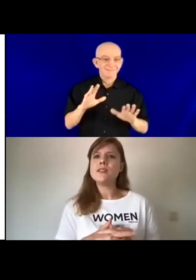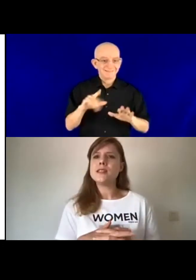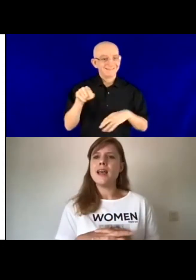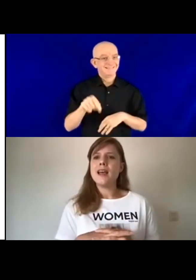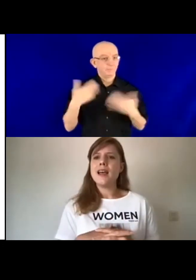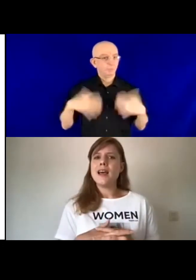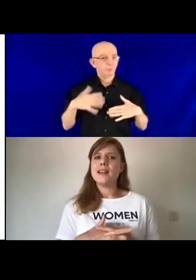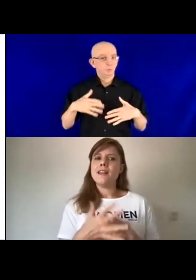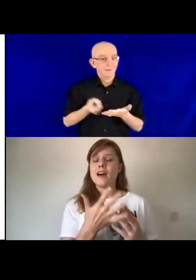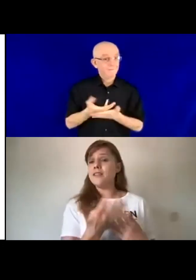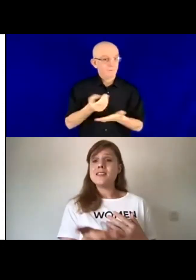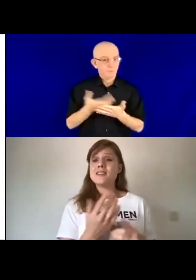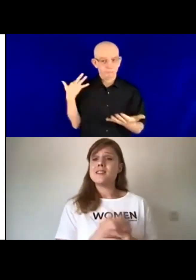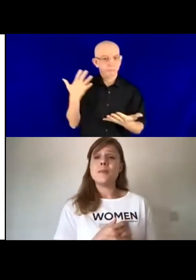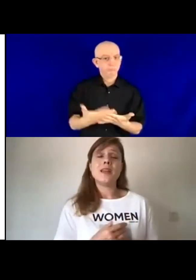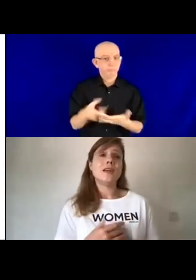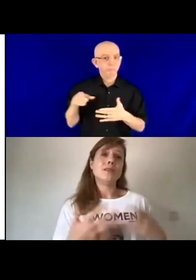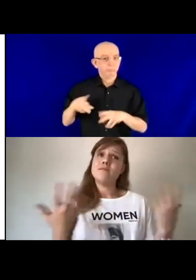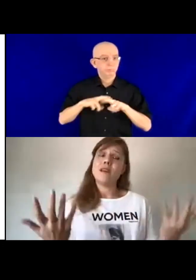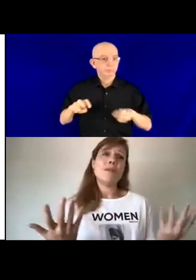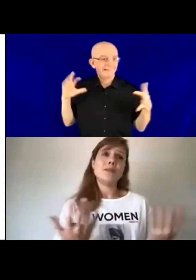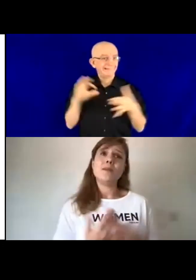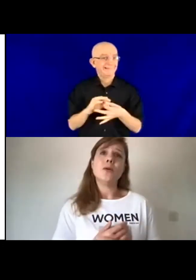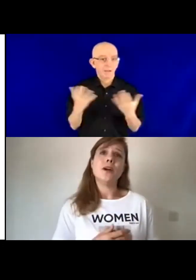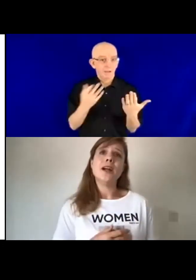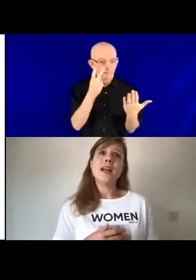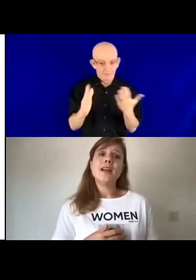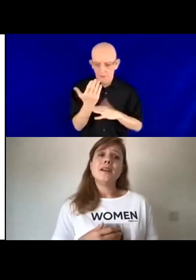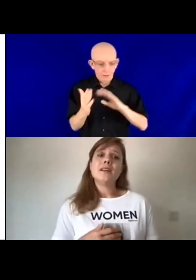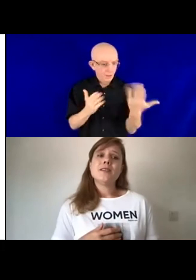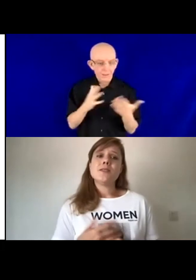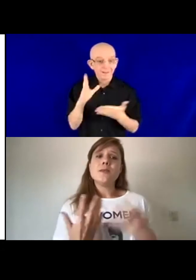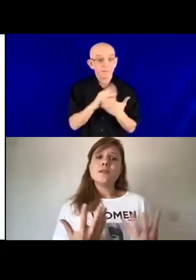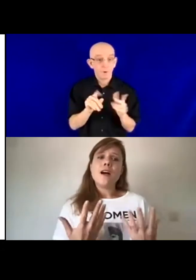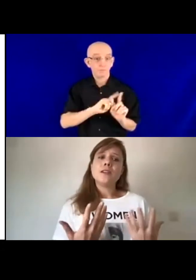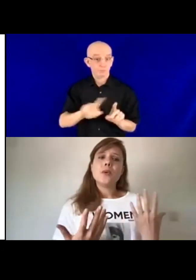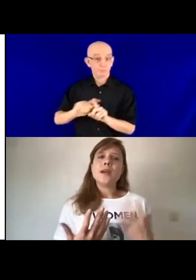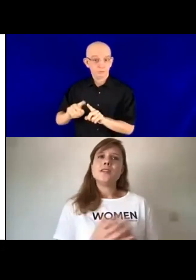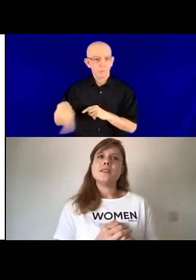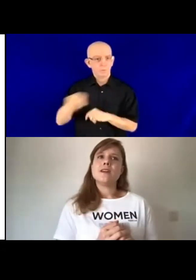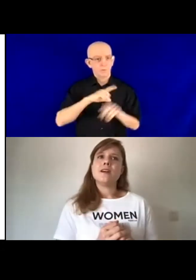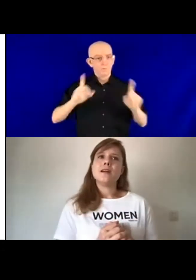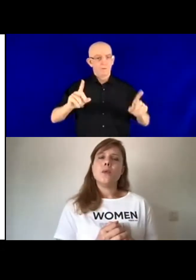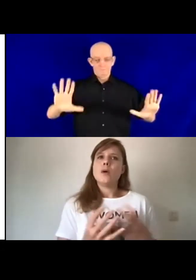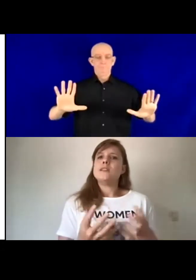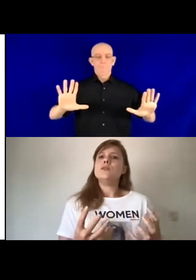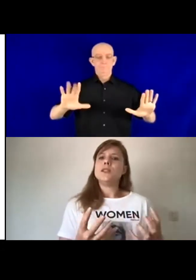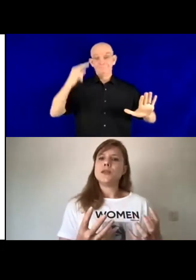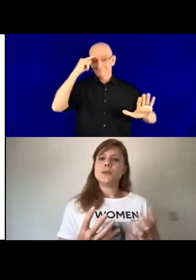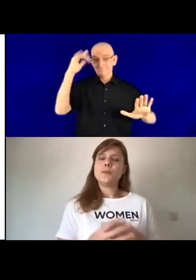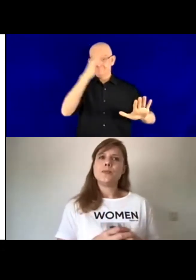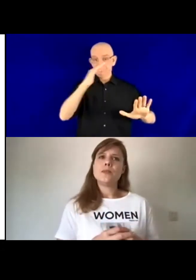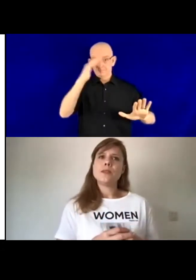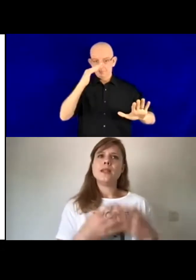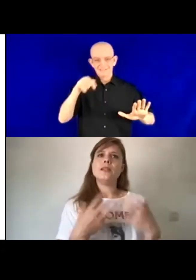questions. And I've listed some here, but there might be more. So some of the hard questions are, what did we